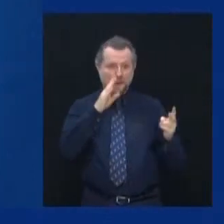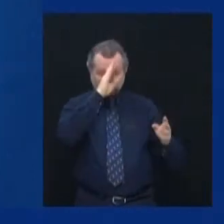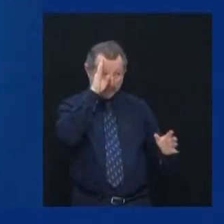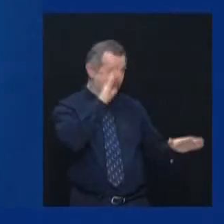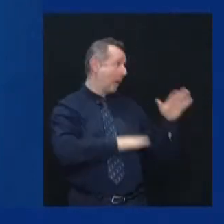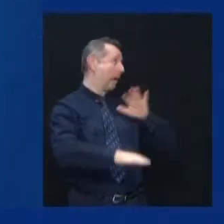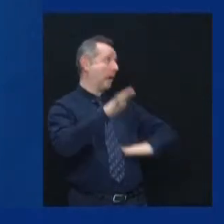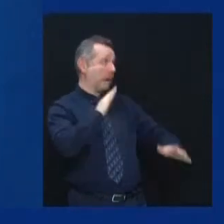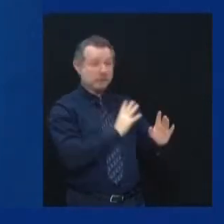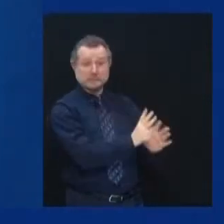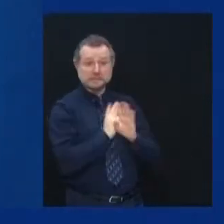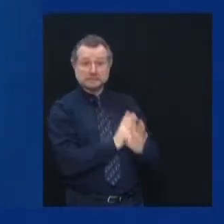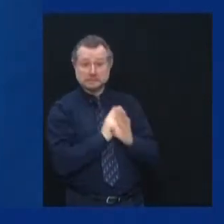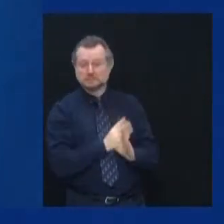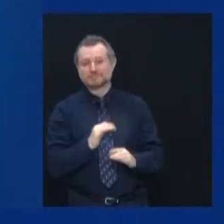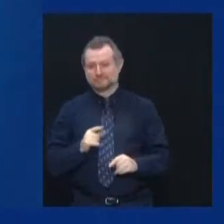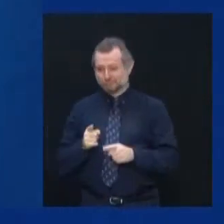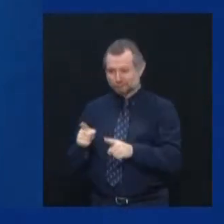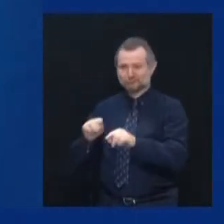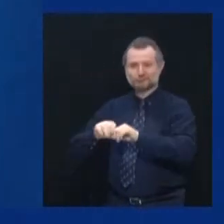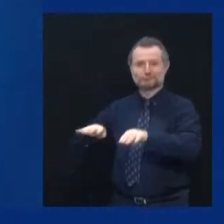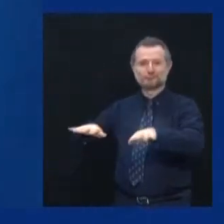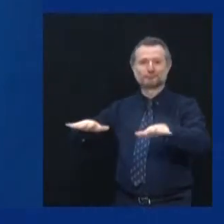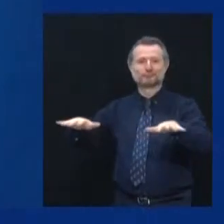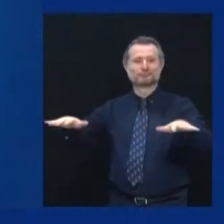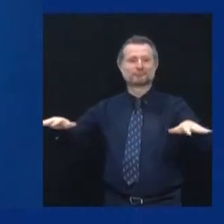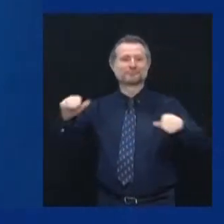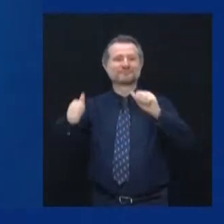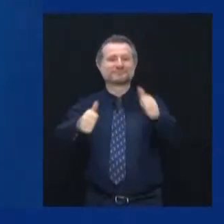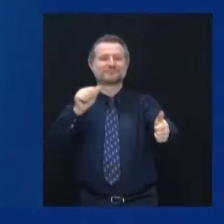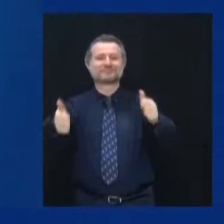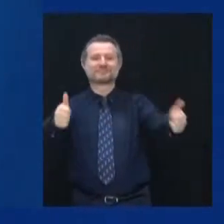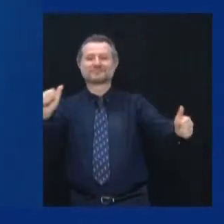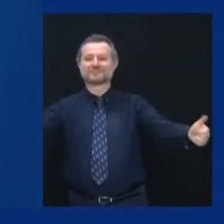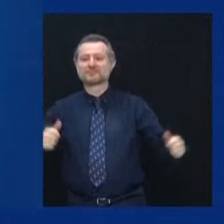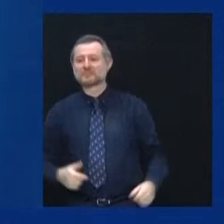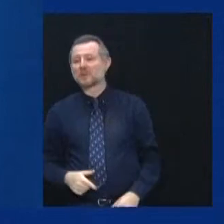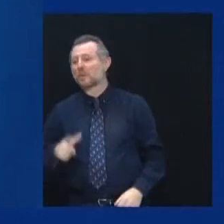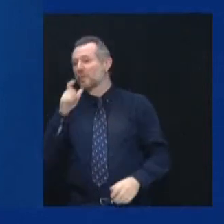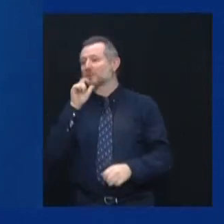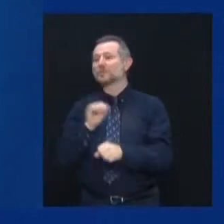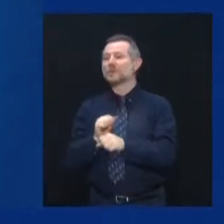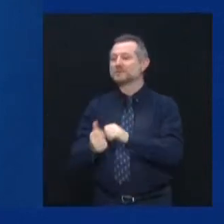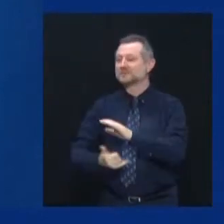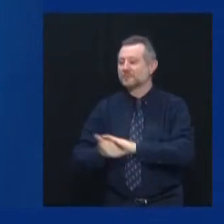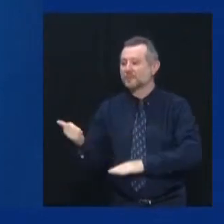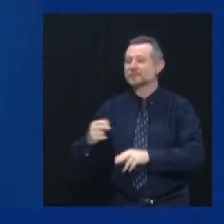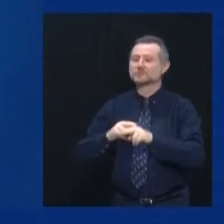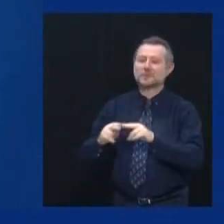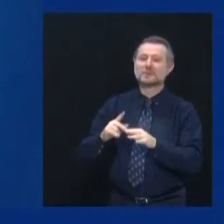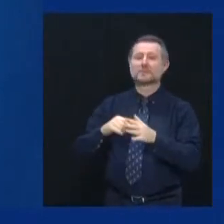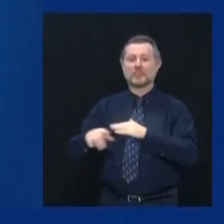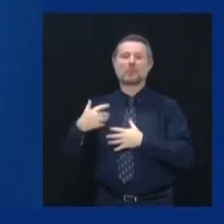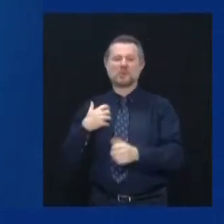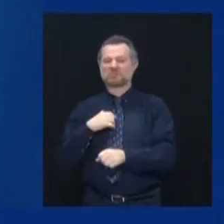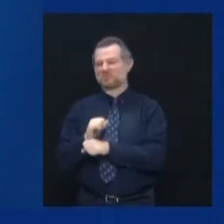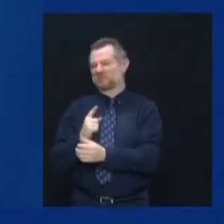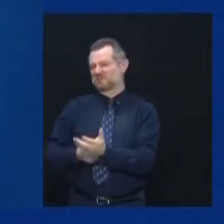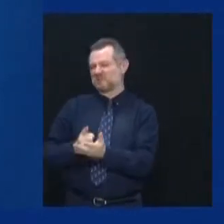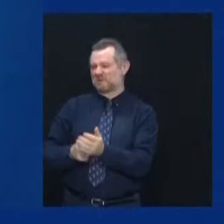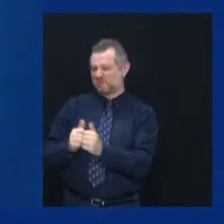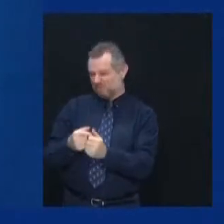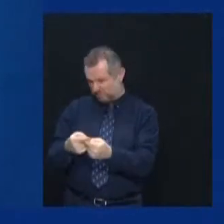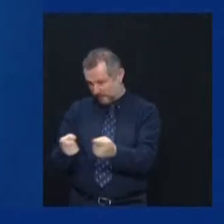remaining distribution network. Transit workers we're speaking with, if you have a